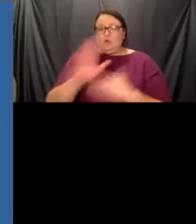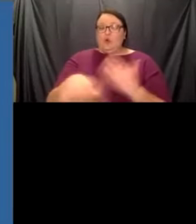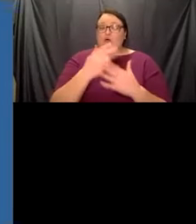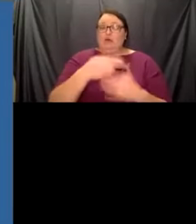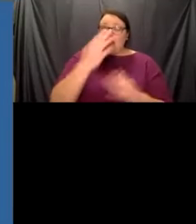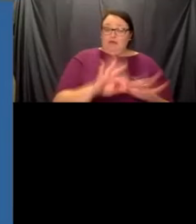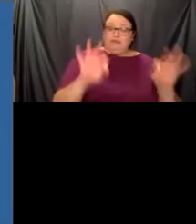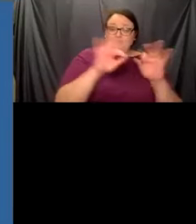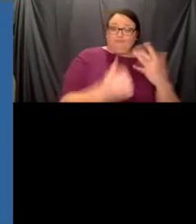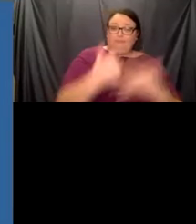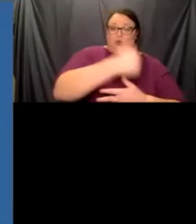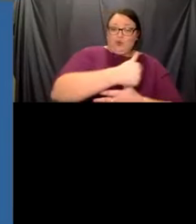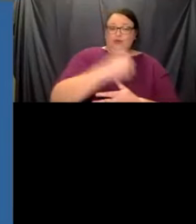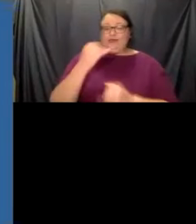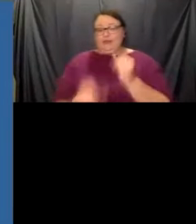lista.